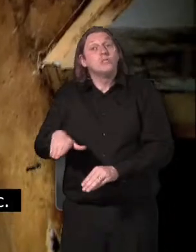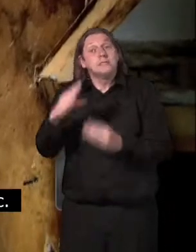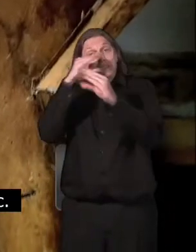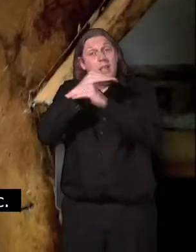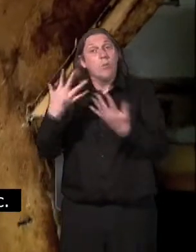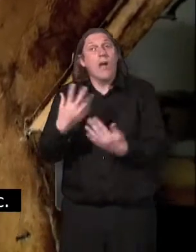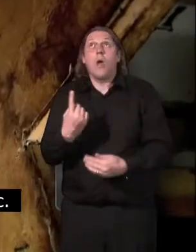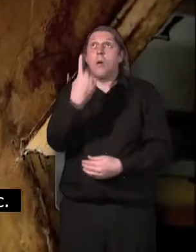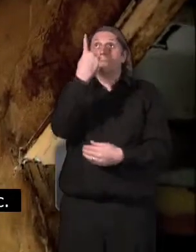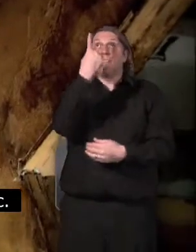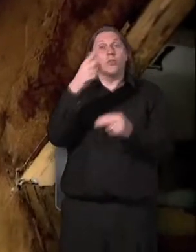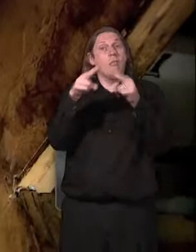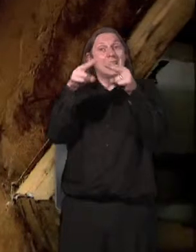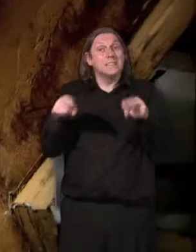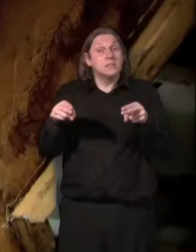the attic.